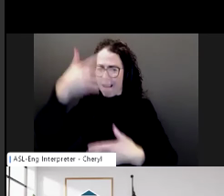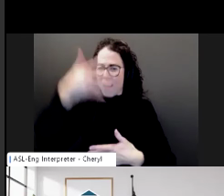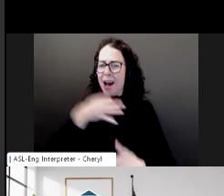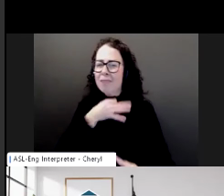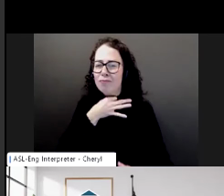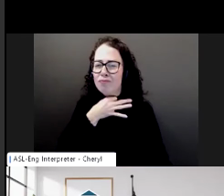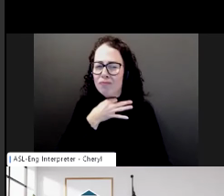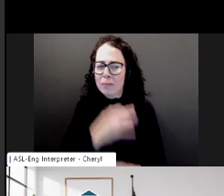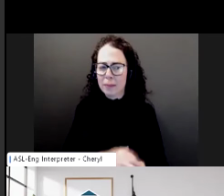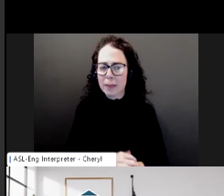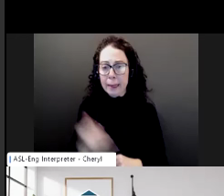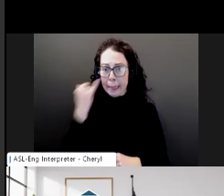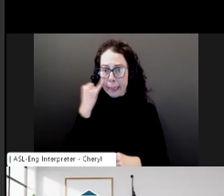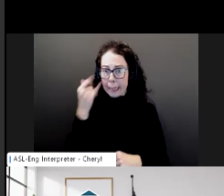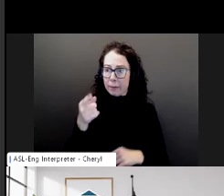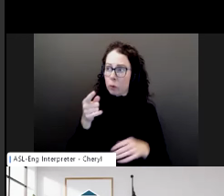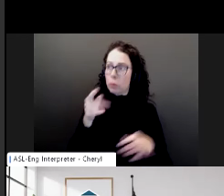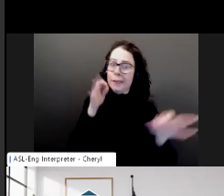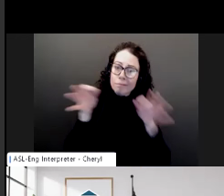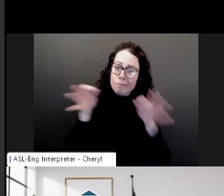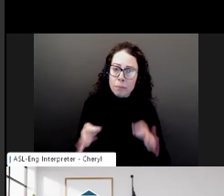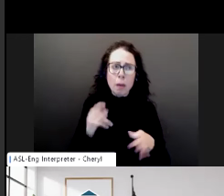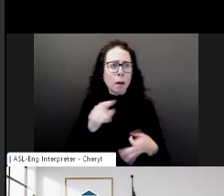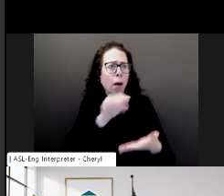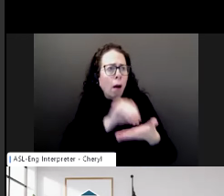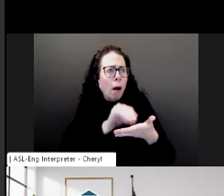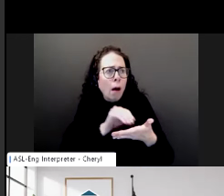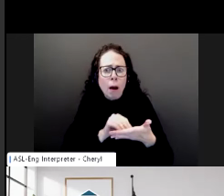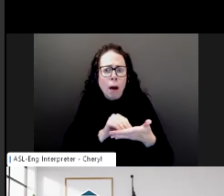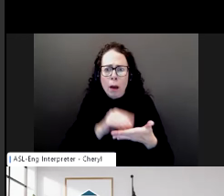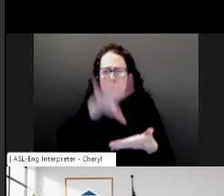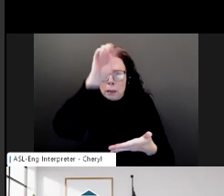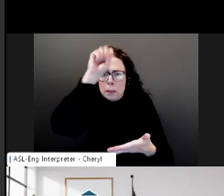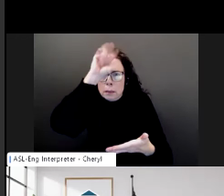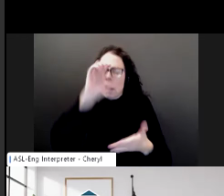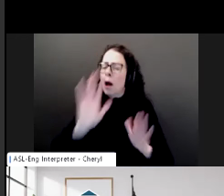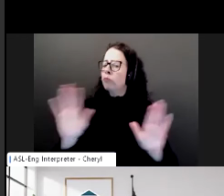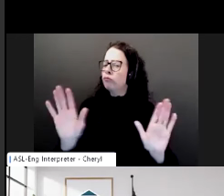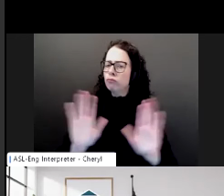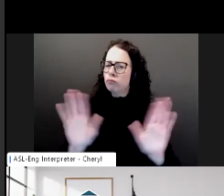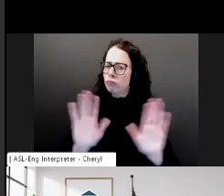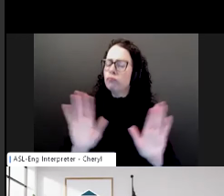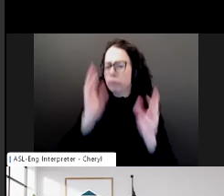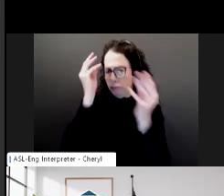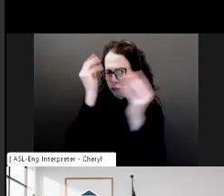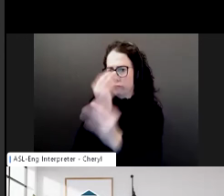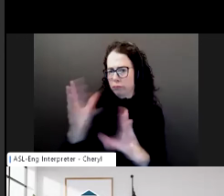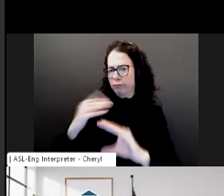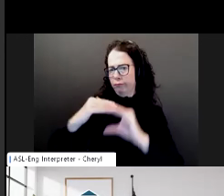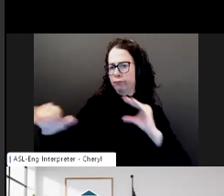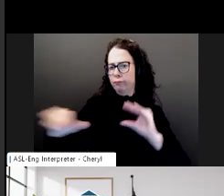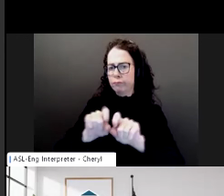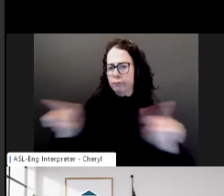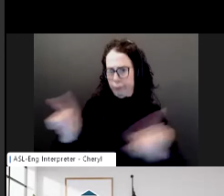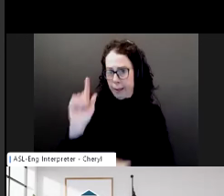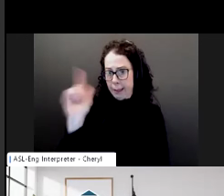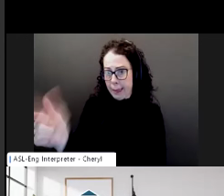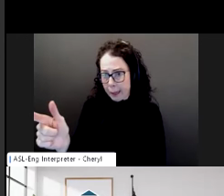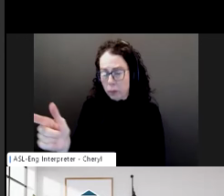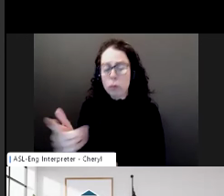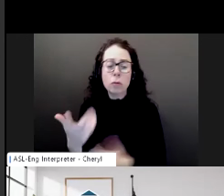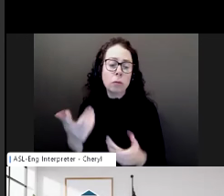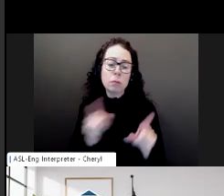have to remember anything as we're talking or feel like you have to take notes. The materials will be shared. And if you want to jump over to our webpage,